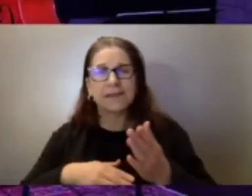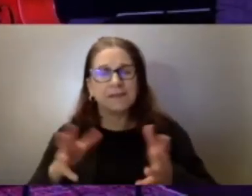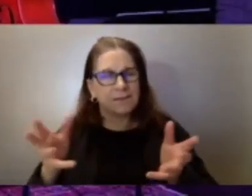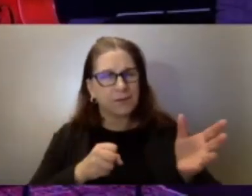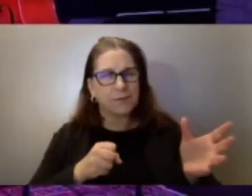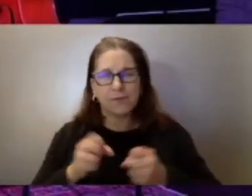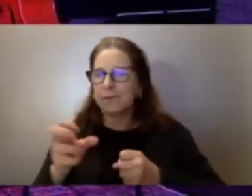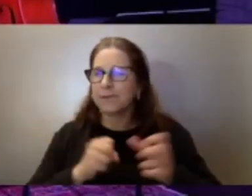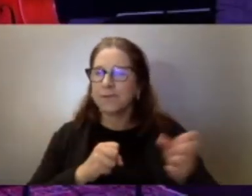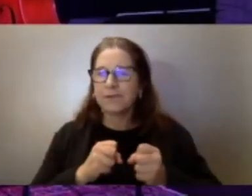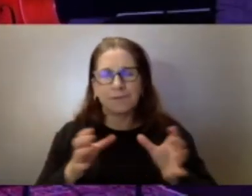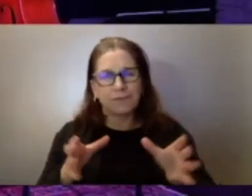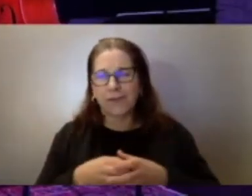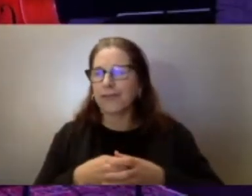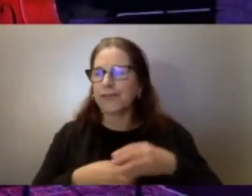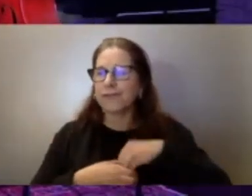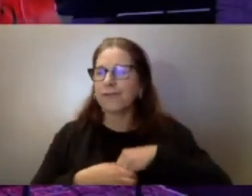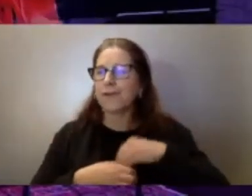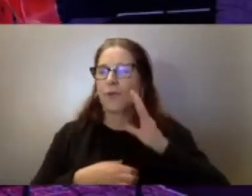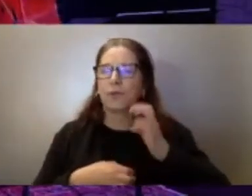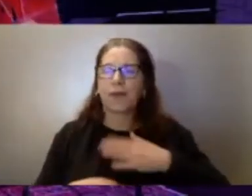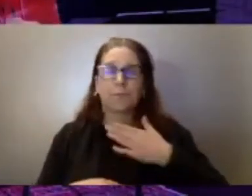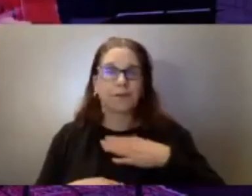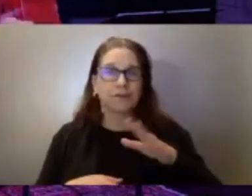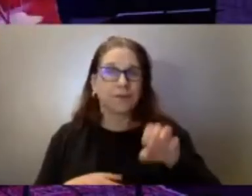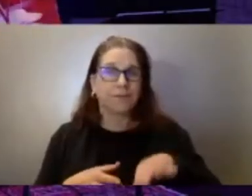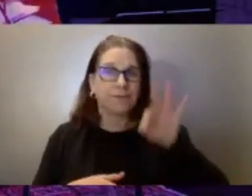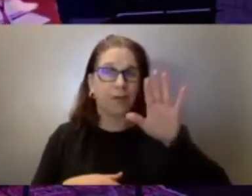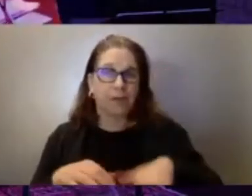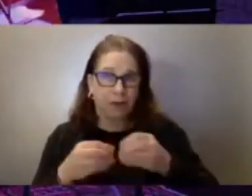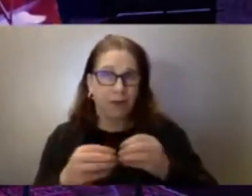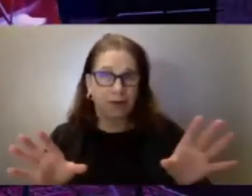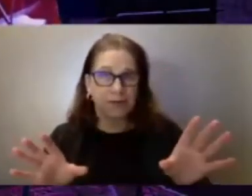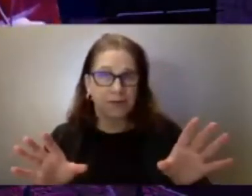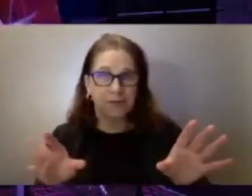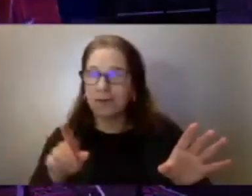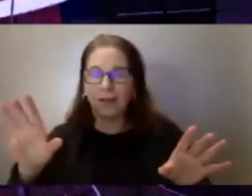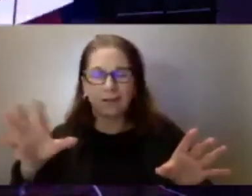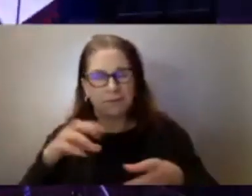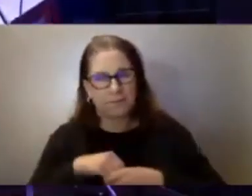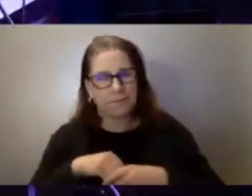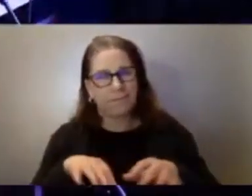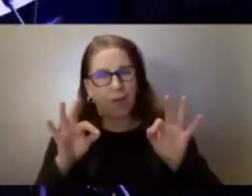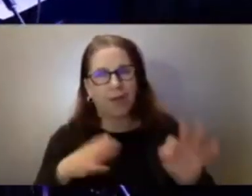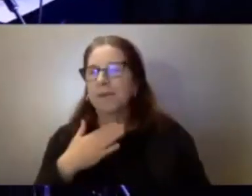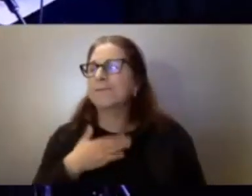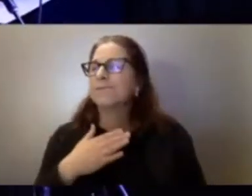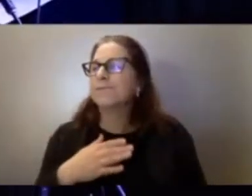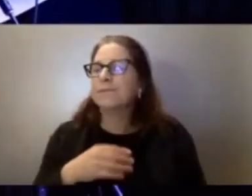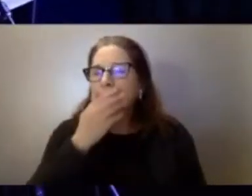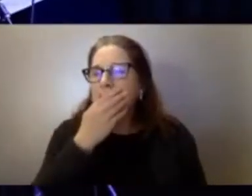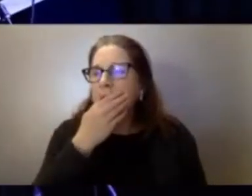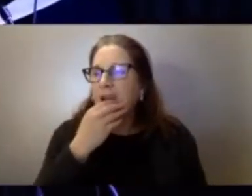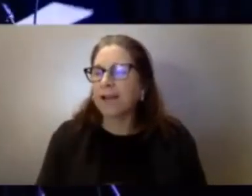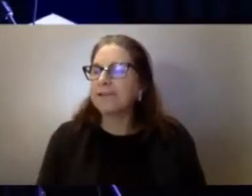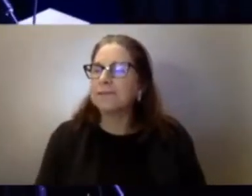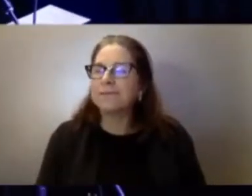pieces, tatters. Gather them together. They will be happy to be found after having been lost for so